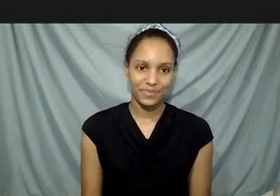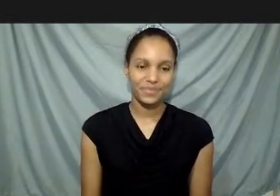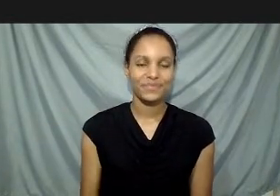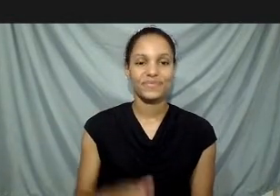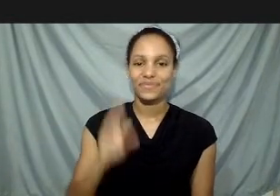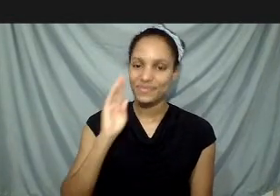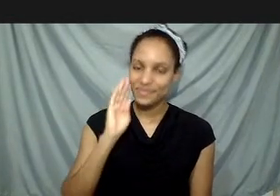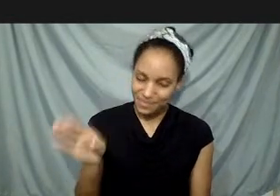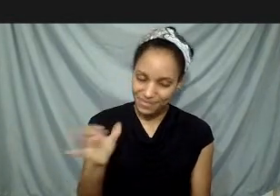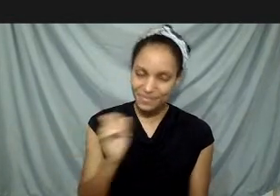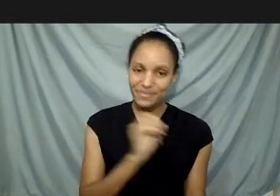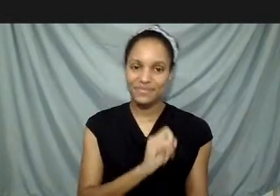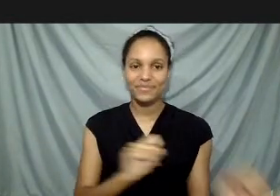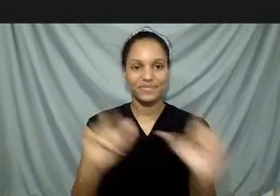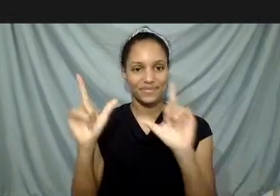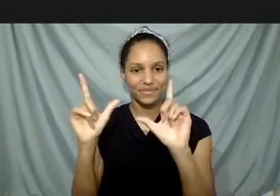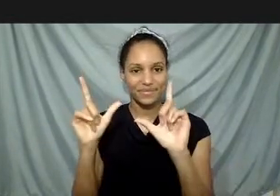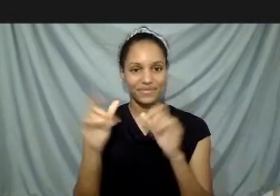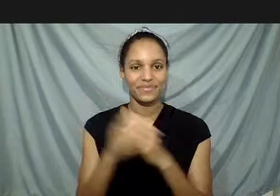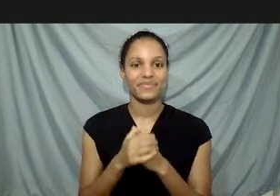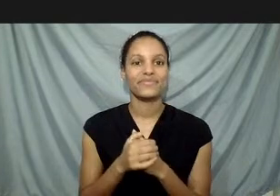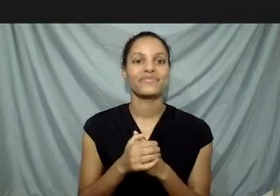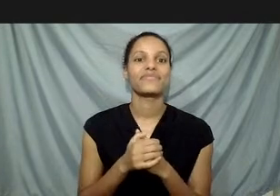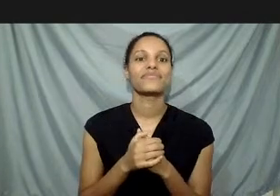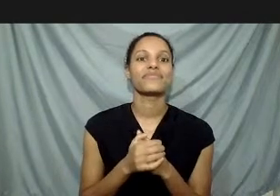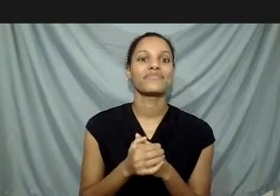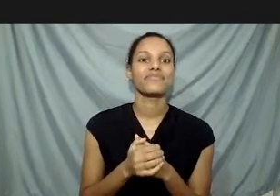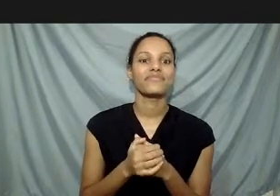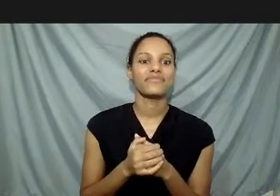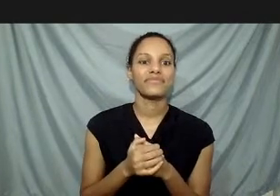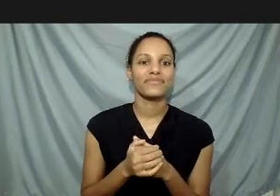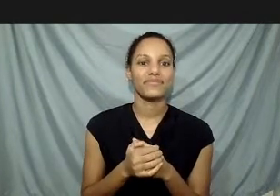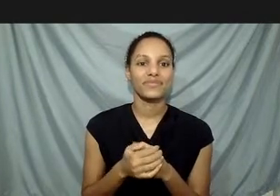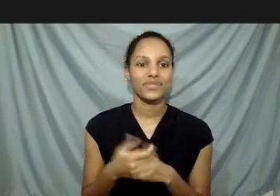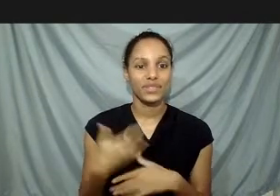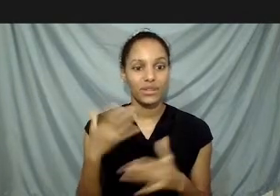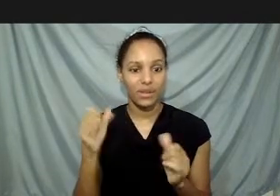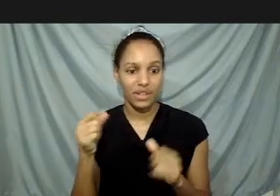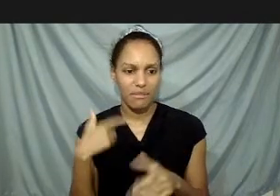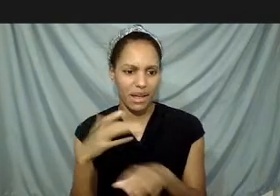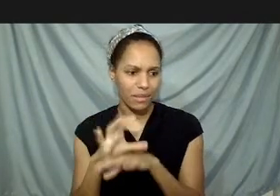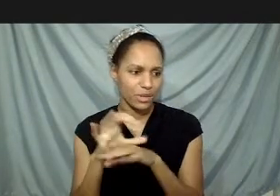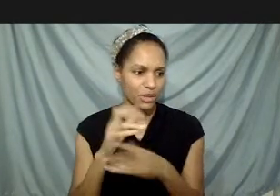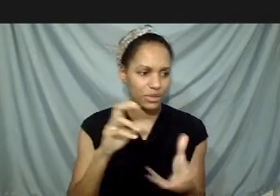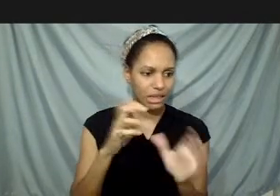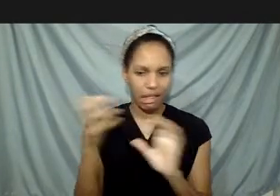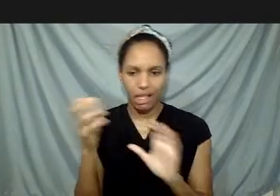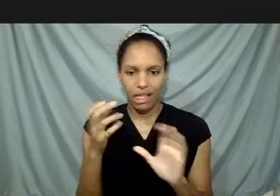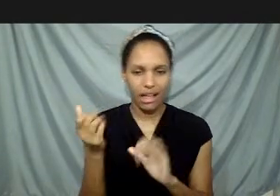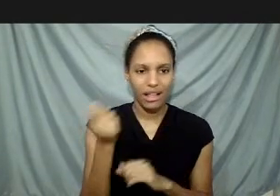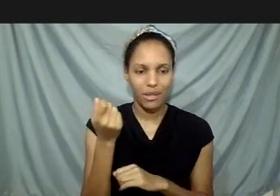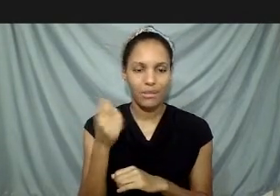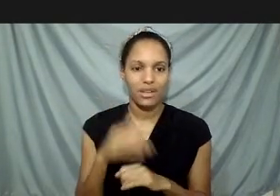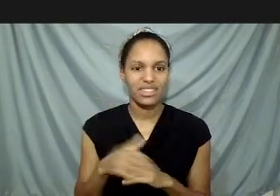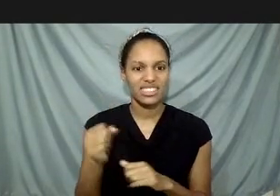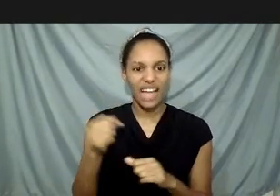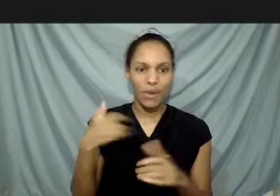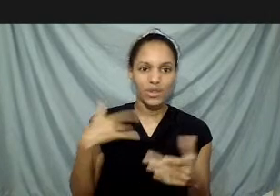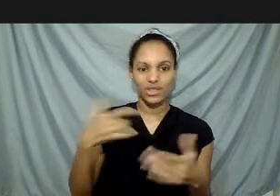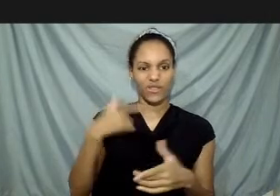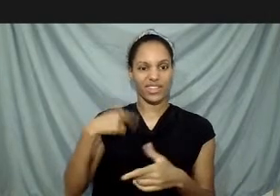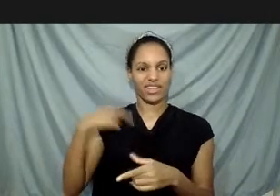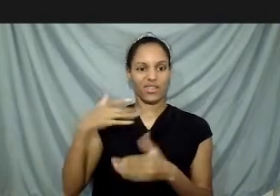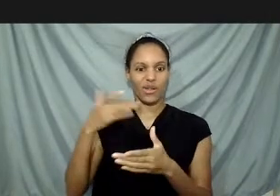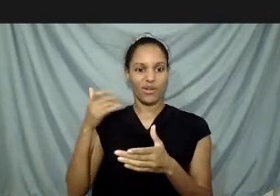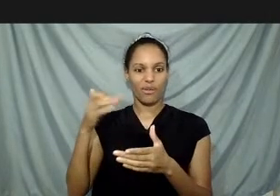Hi, you're muted. There we go. My computer was acting slow because I was raging over here like,